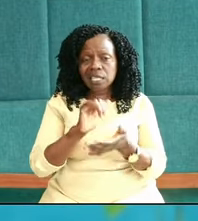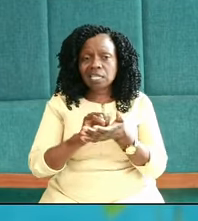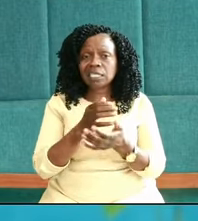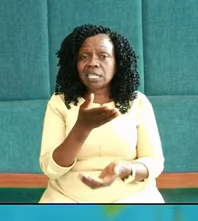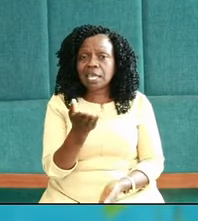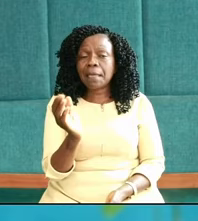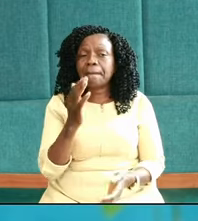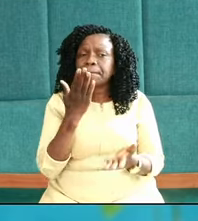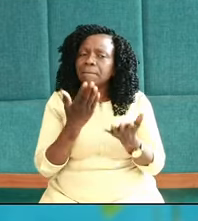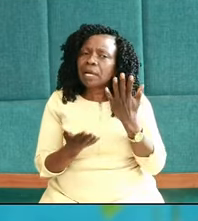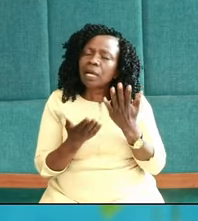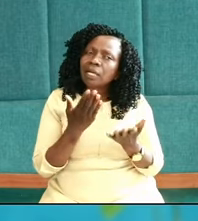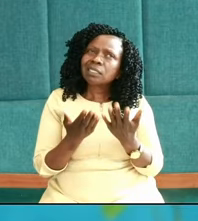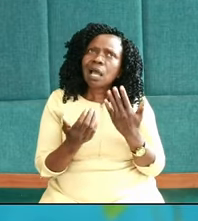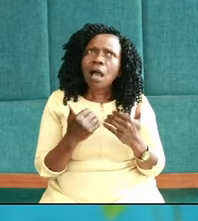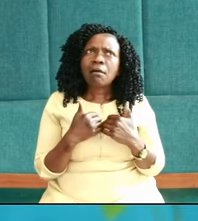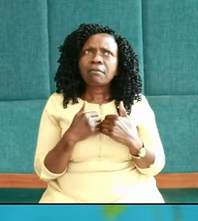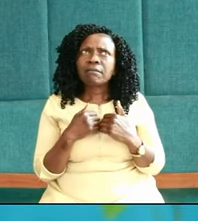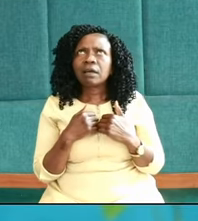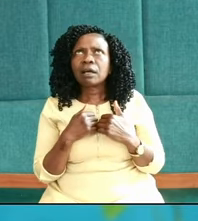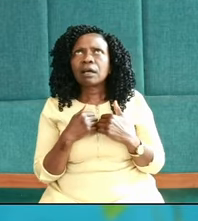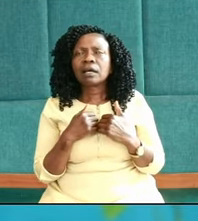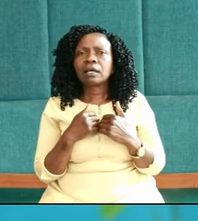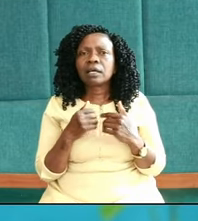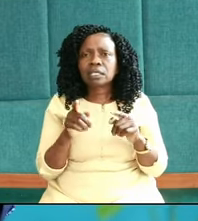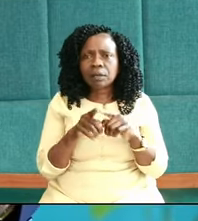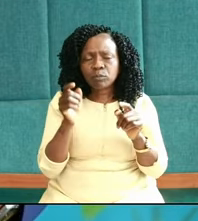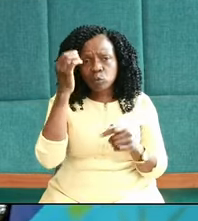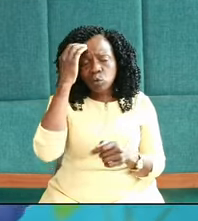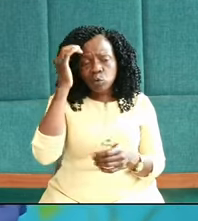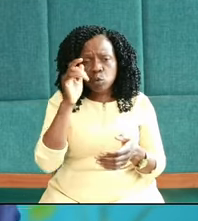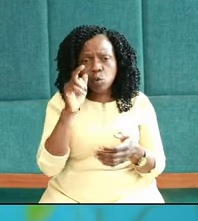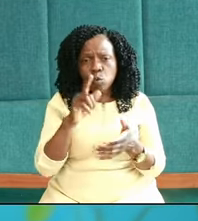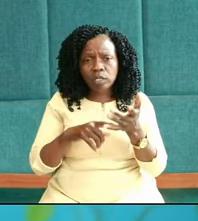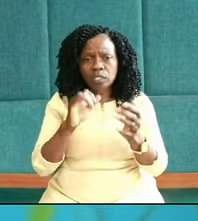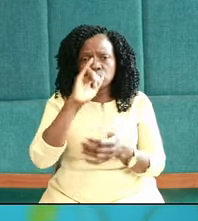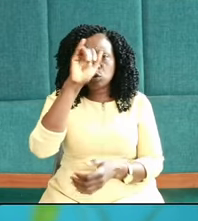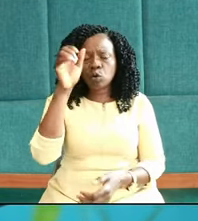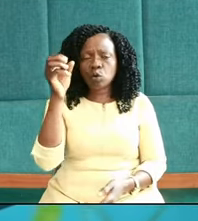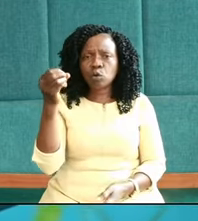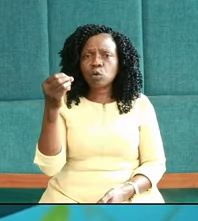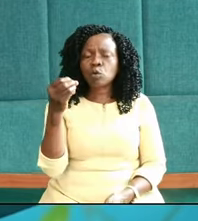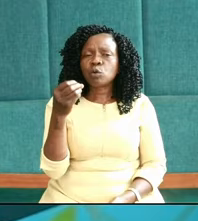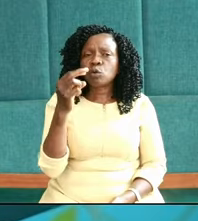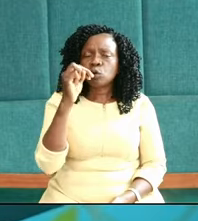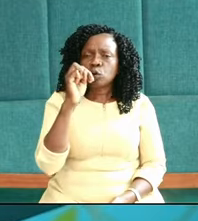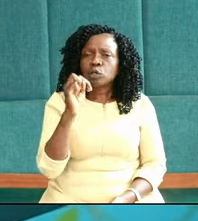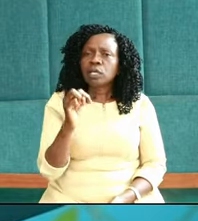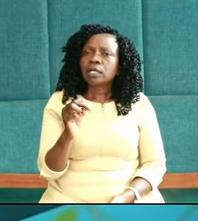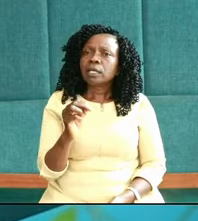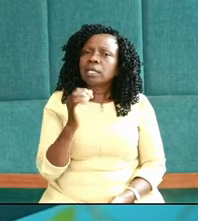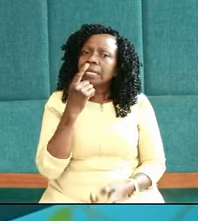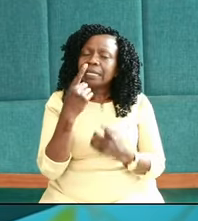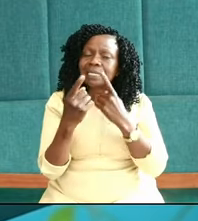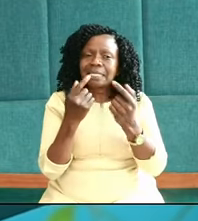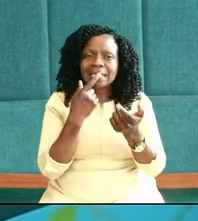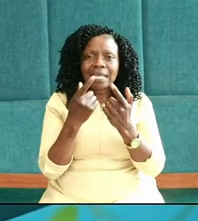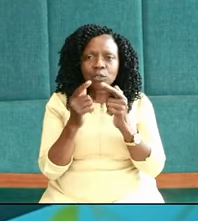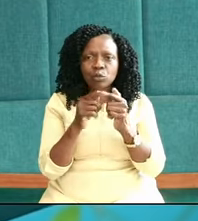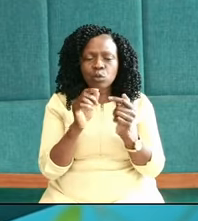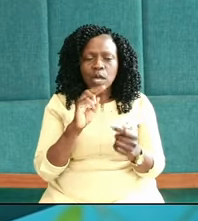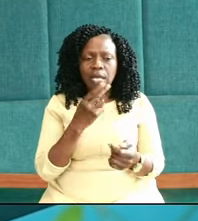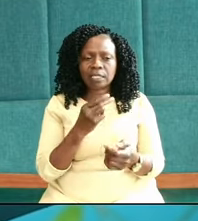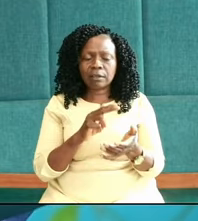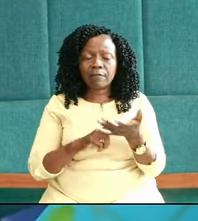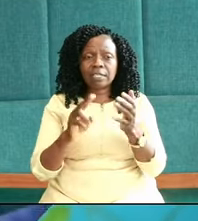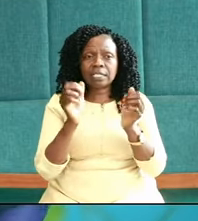they might have also known what John, the Revelator, is saying to us in verse